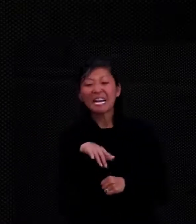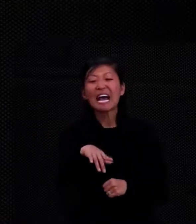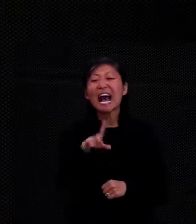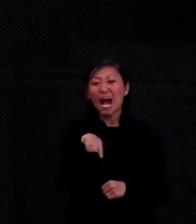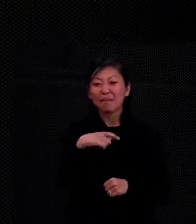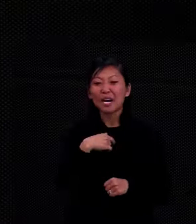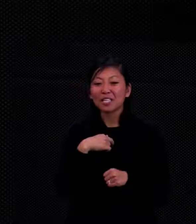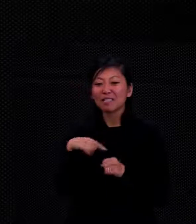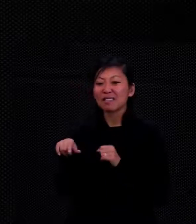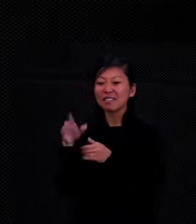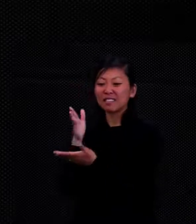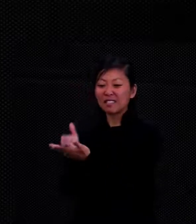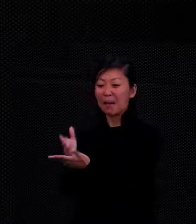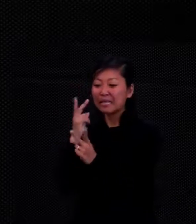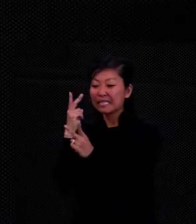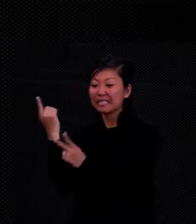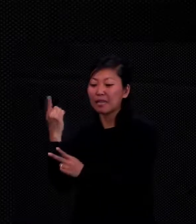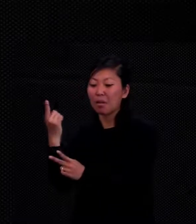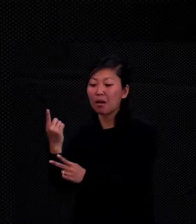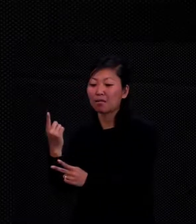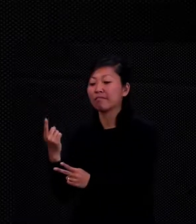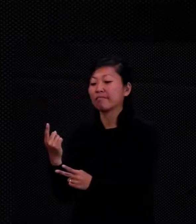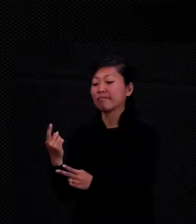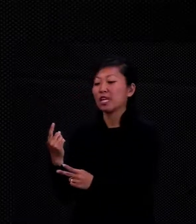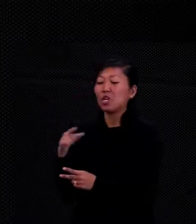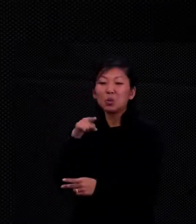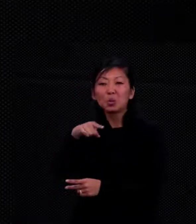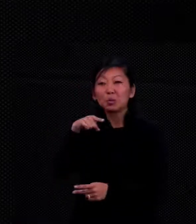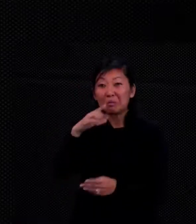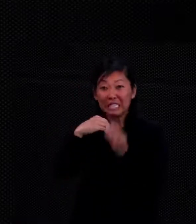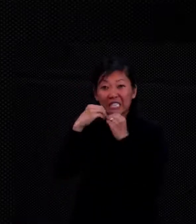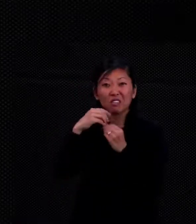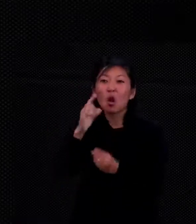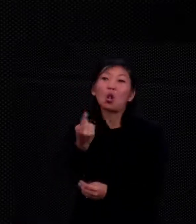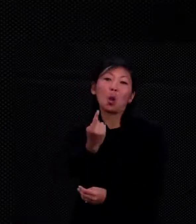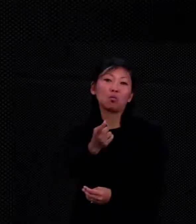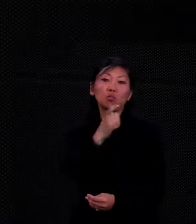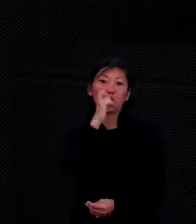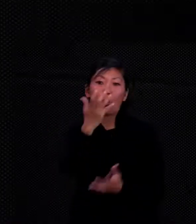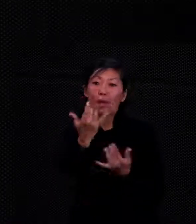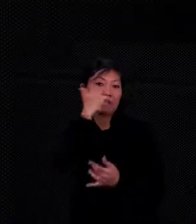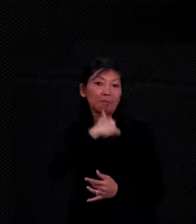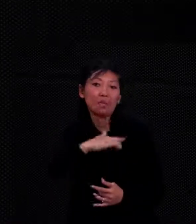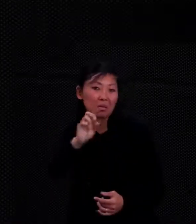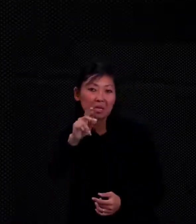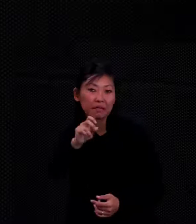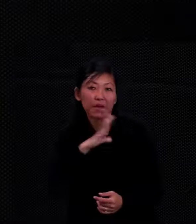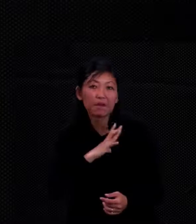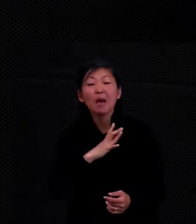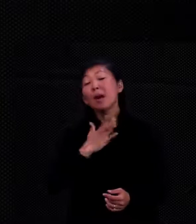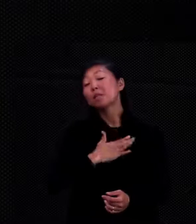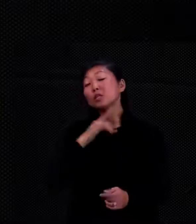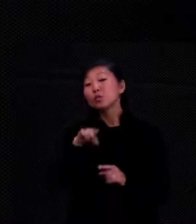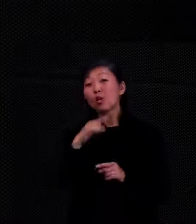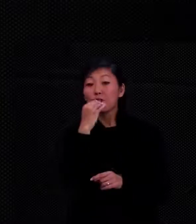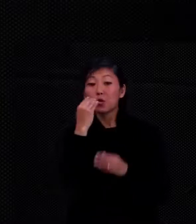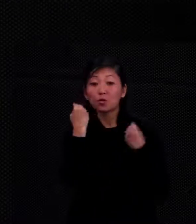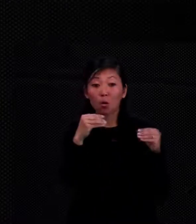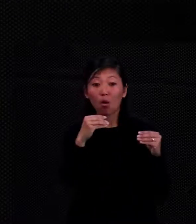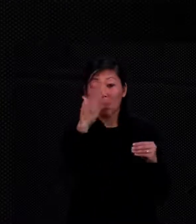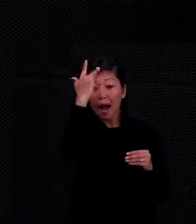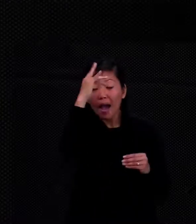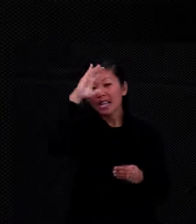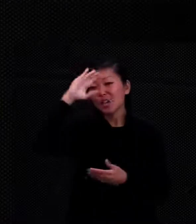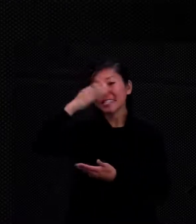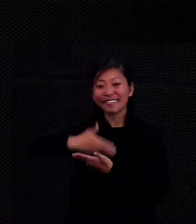someone on her way home from work. She suggested that I not wait for her for supper. She also asked me to run to the store because Darnay, our high school